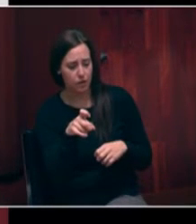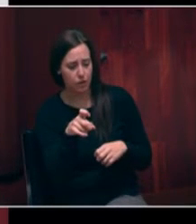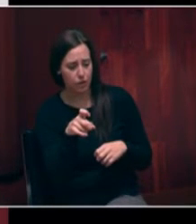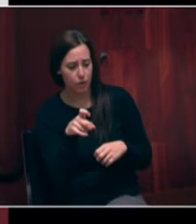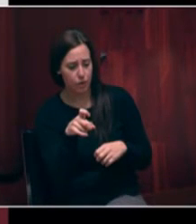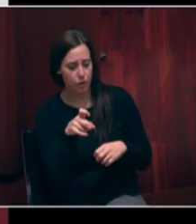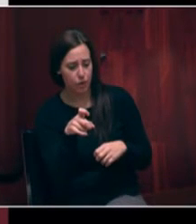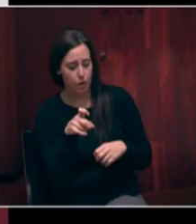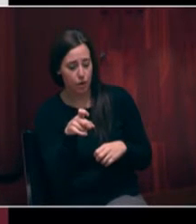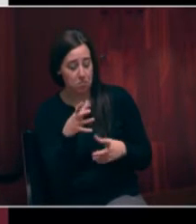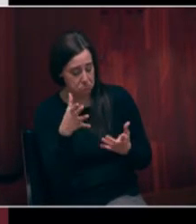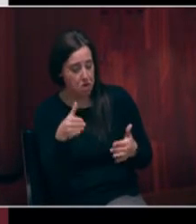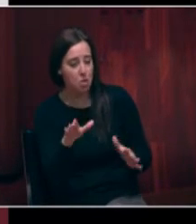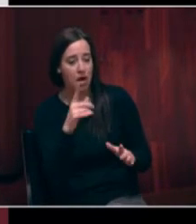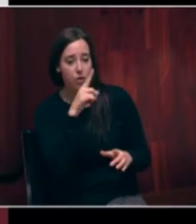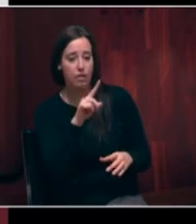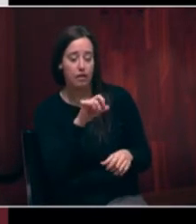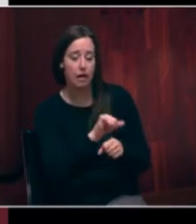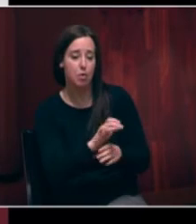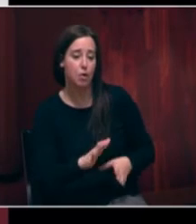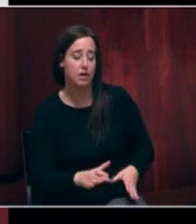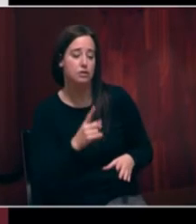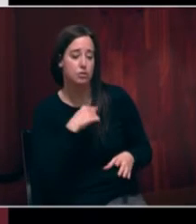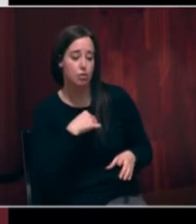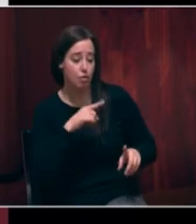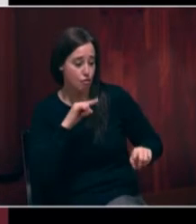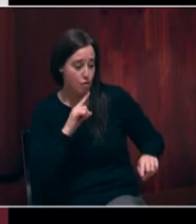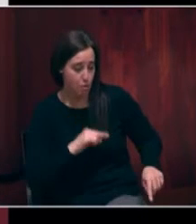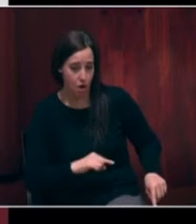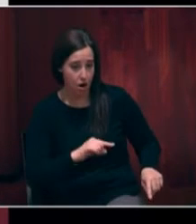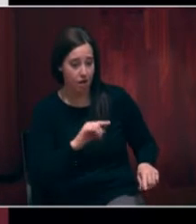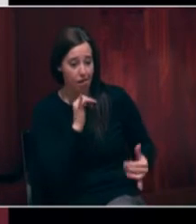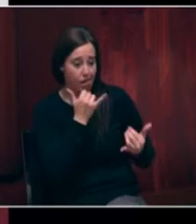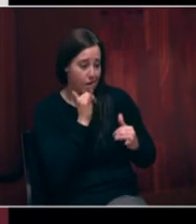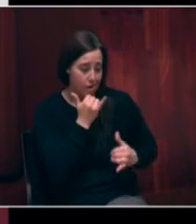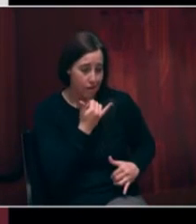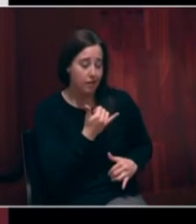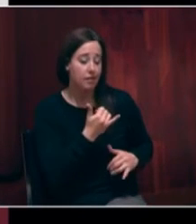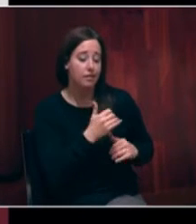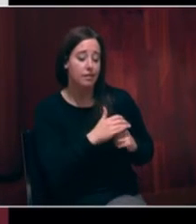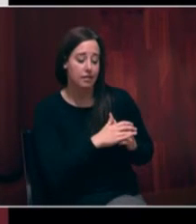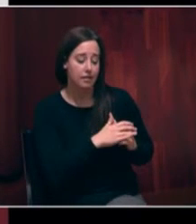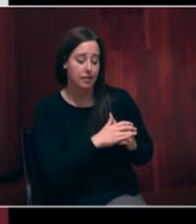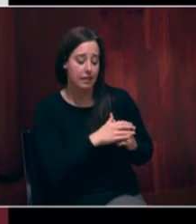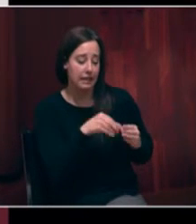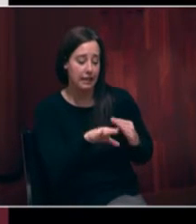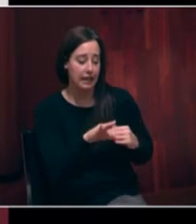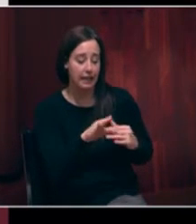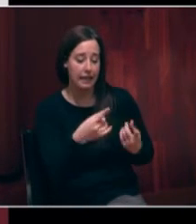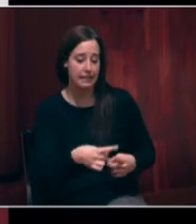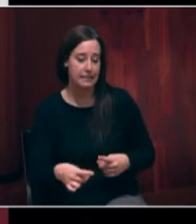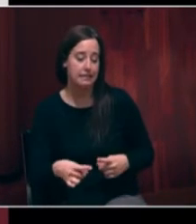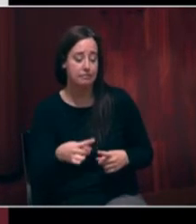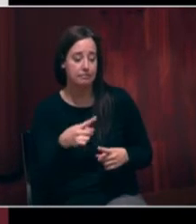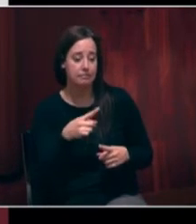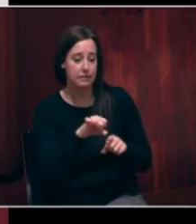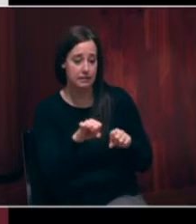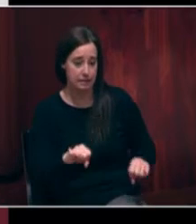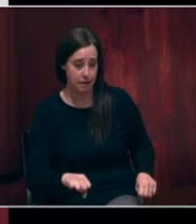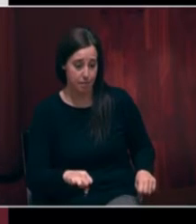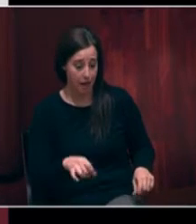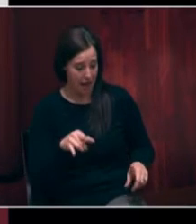the employees to report mishandlings or incidents regarding this information type, and your incident system needs to